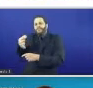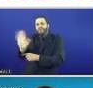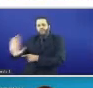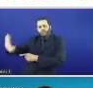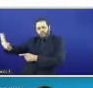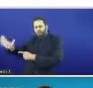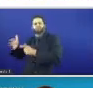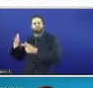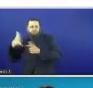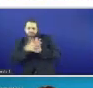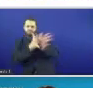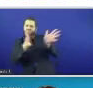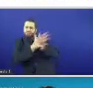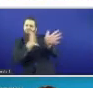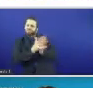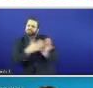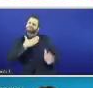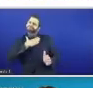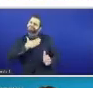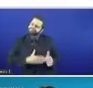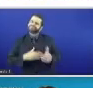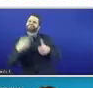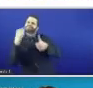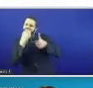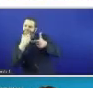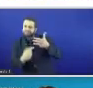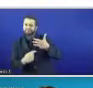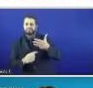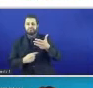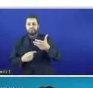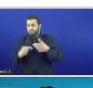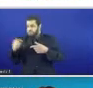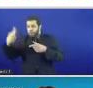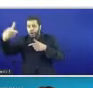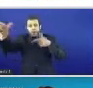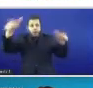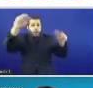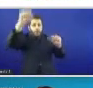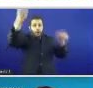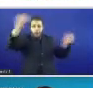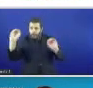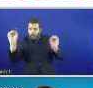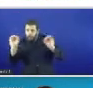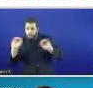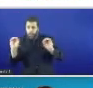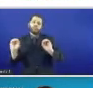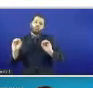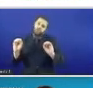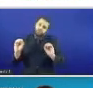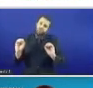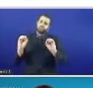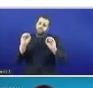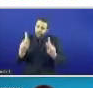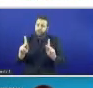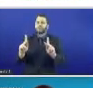To me, the second point that I want to raise is the issue, the enduring power of protest. And I